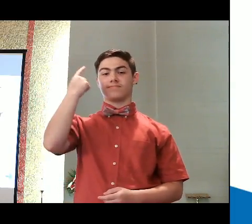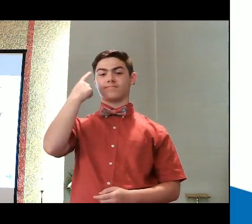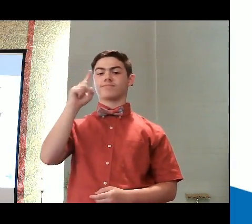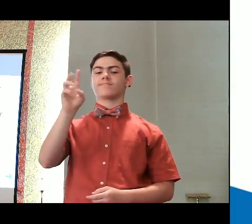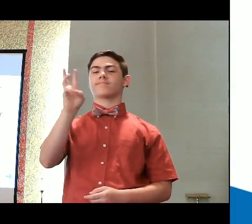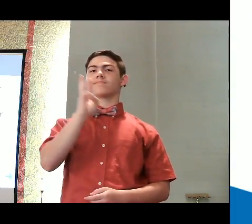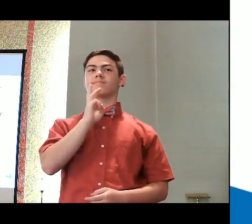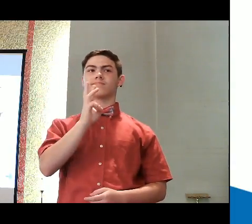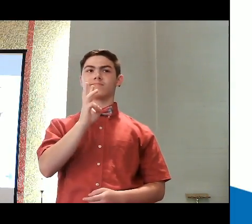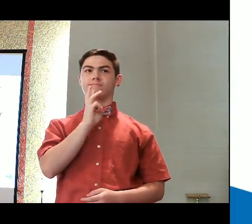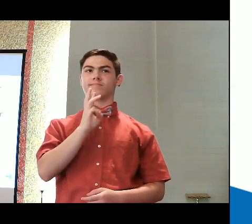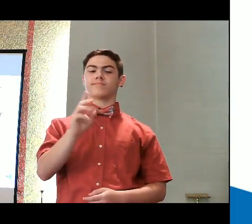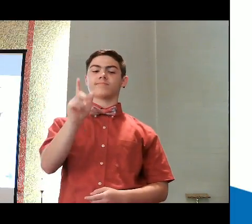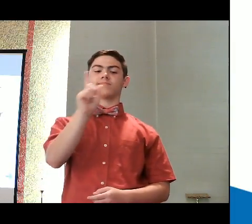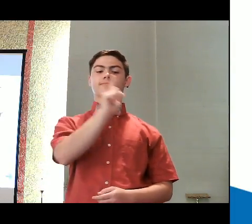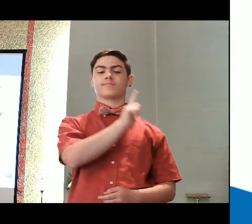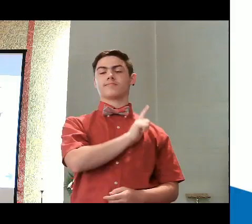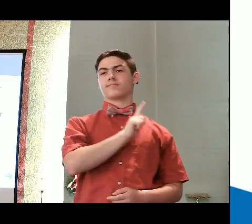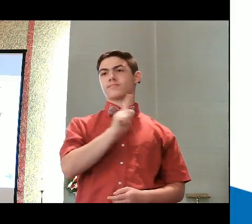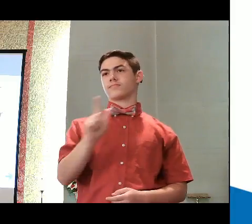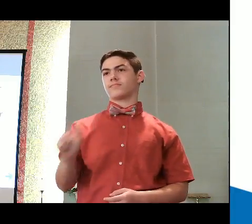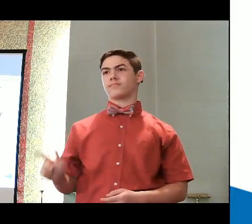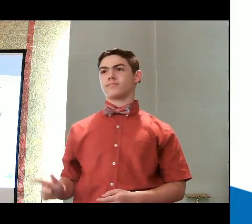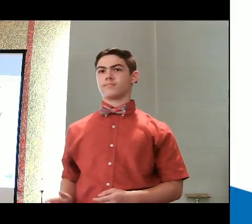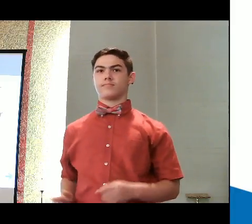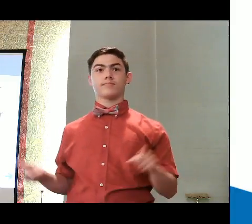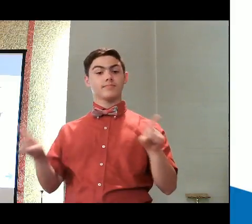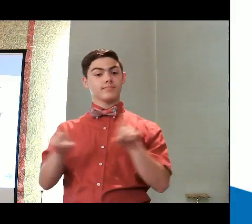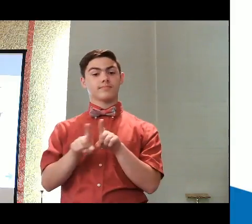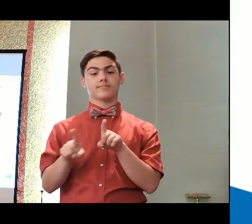deep thirst for the water,